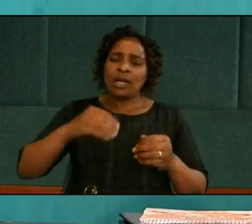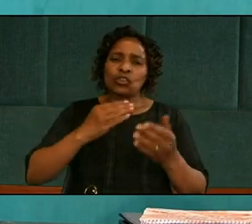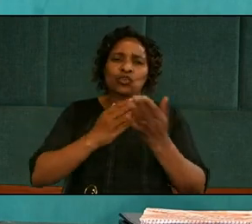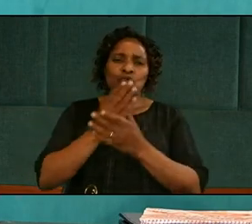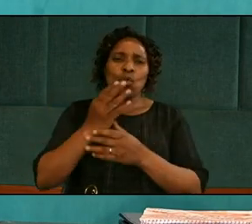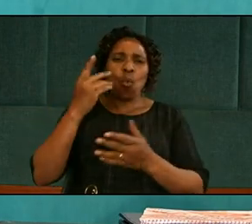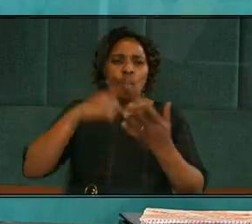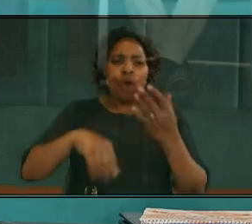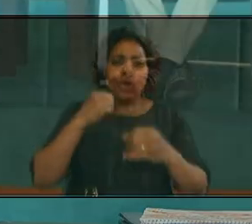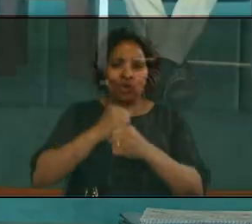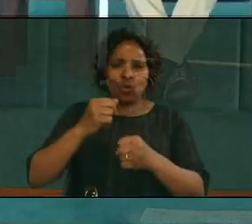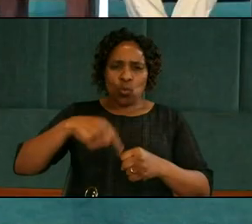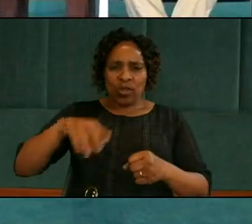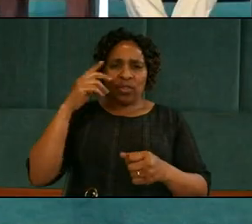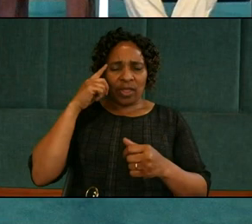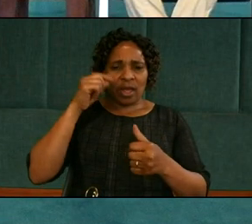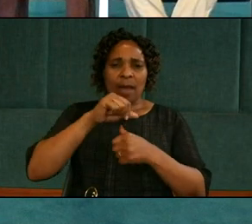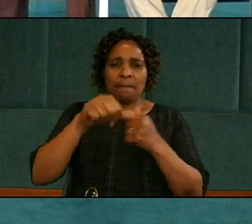what do we think about this?